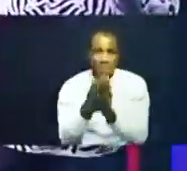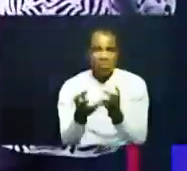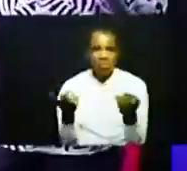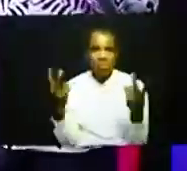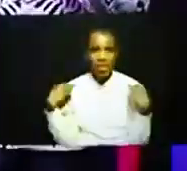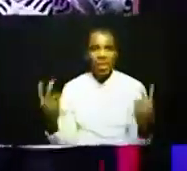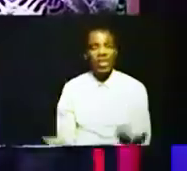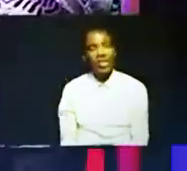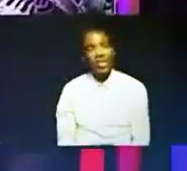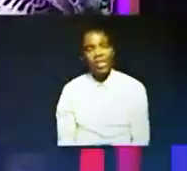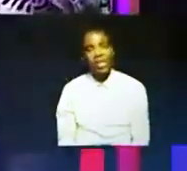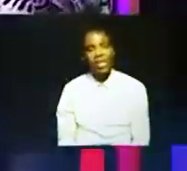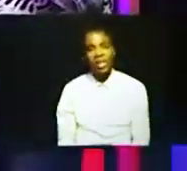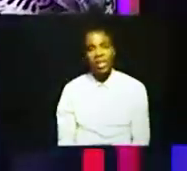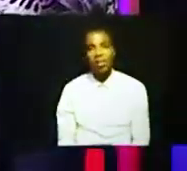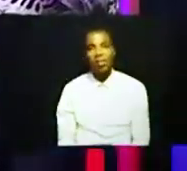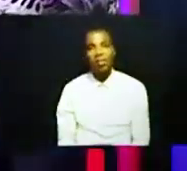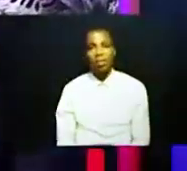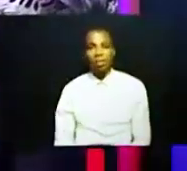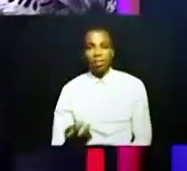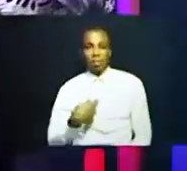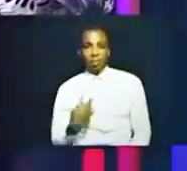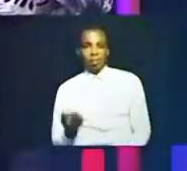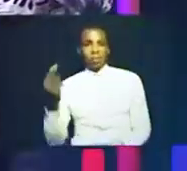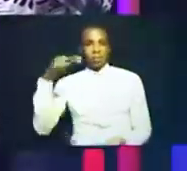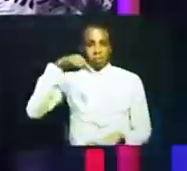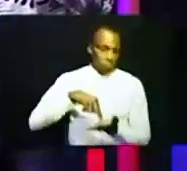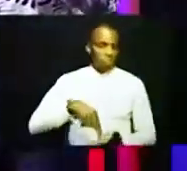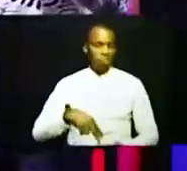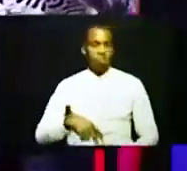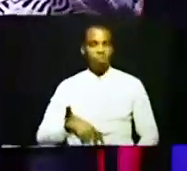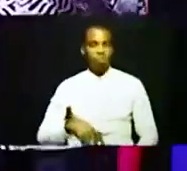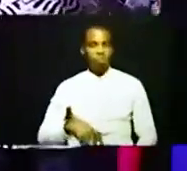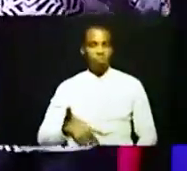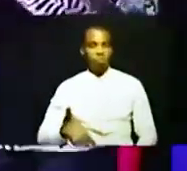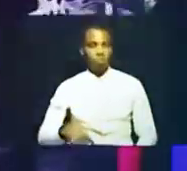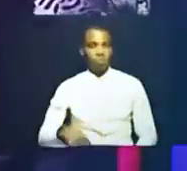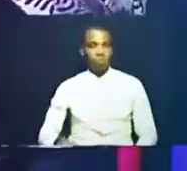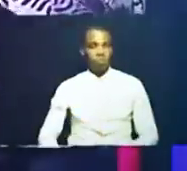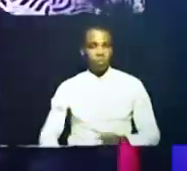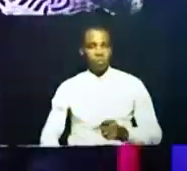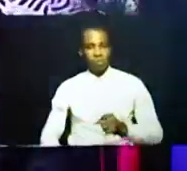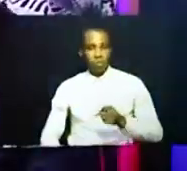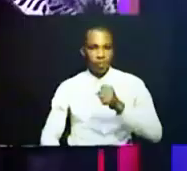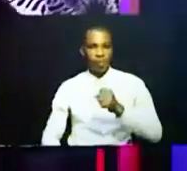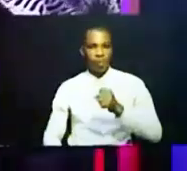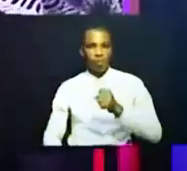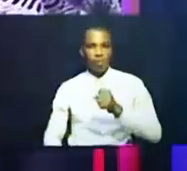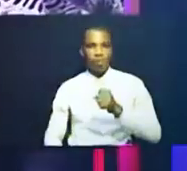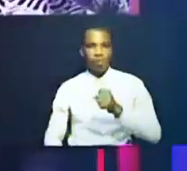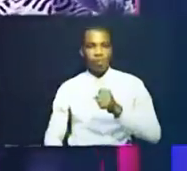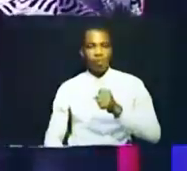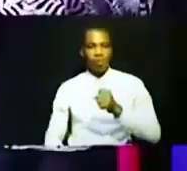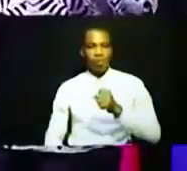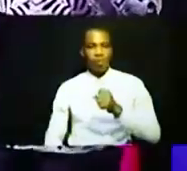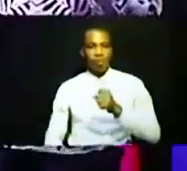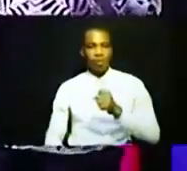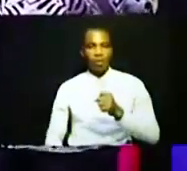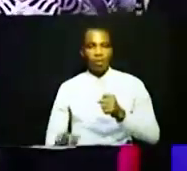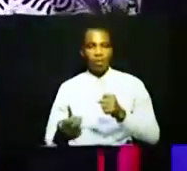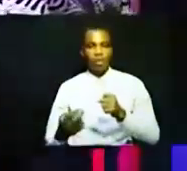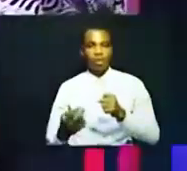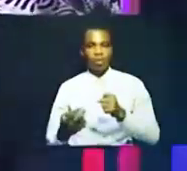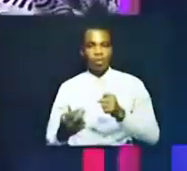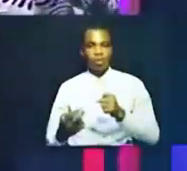go. So I stood up again and I took the mic. Na me son, sorry, you bought me also. I'm a fan. Instead of Kasemuno looking at